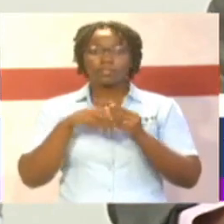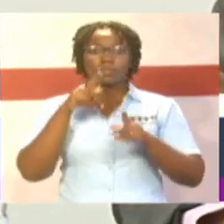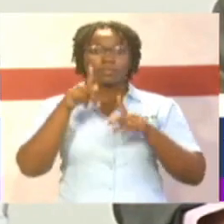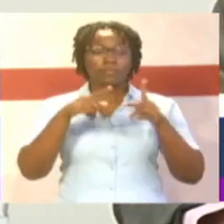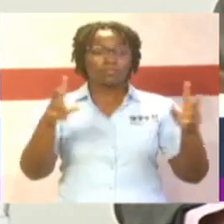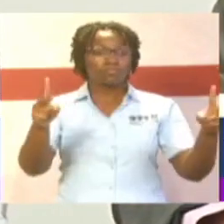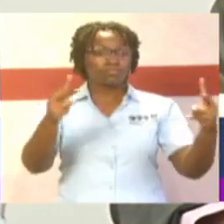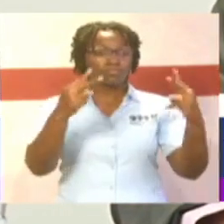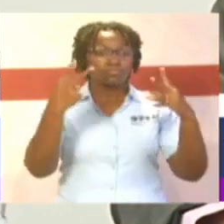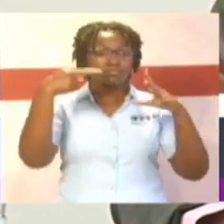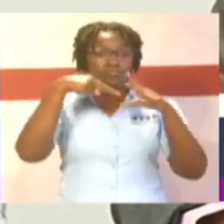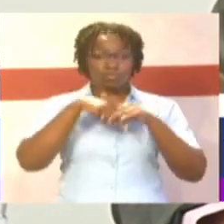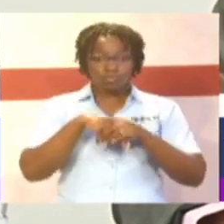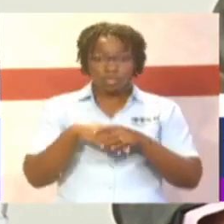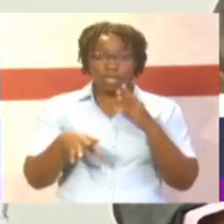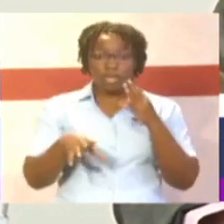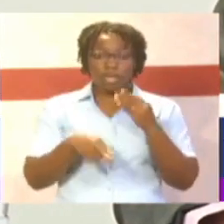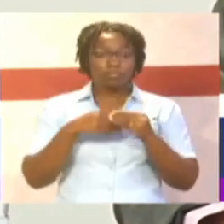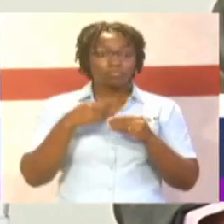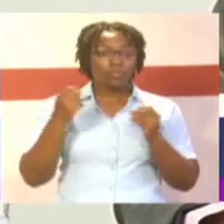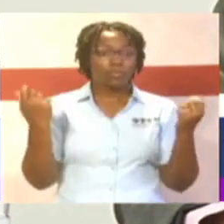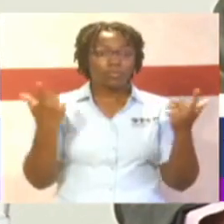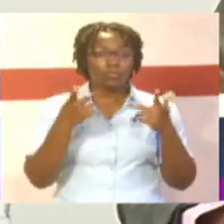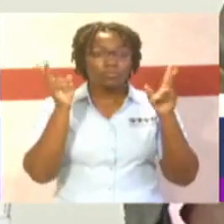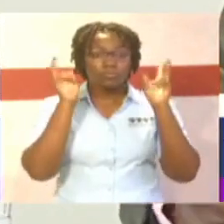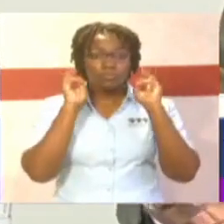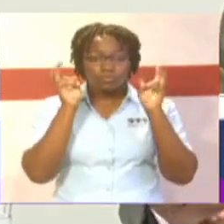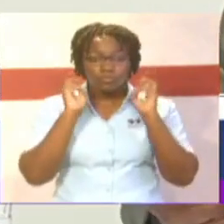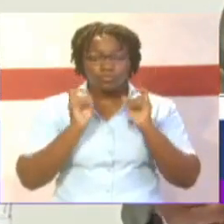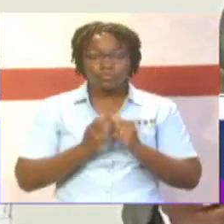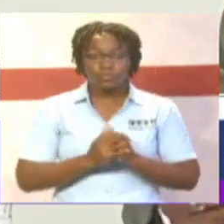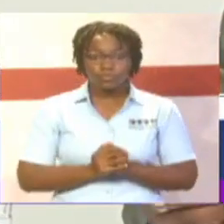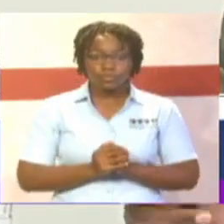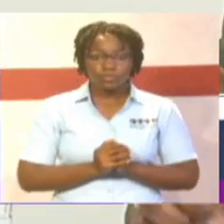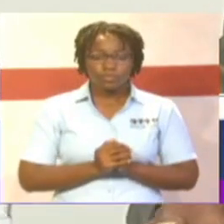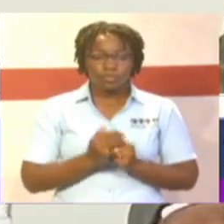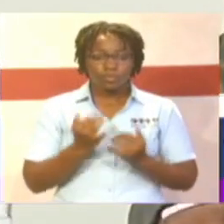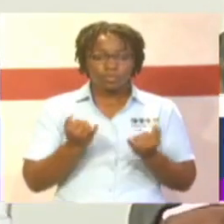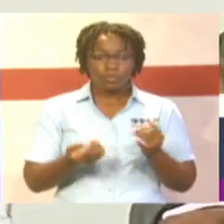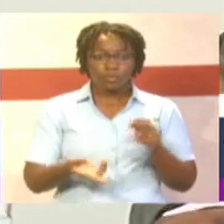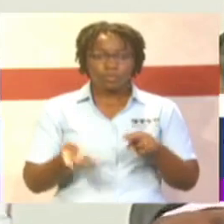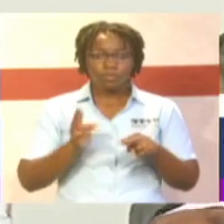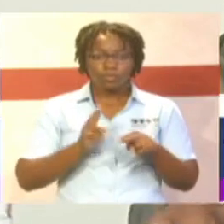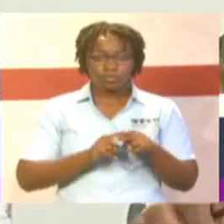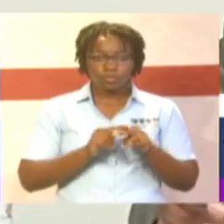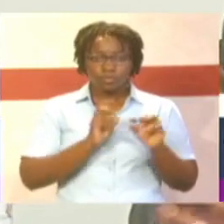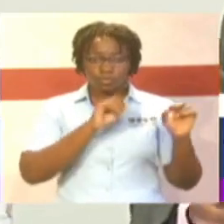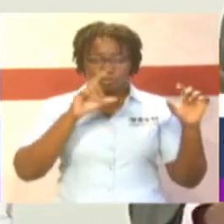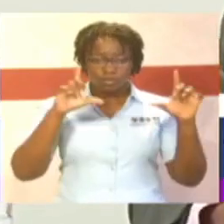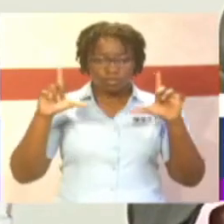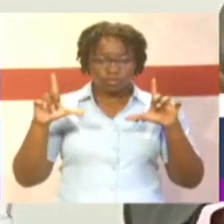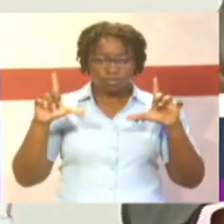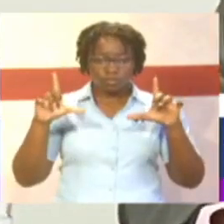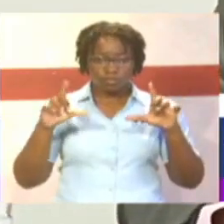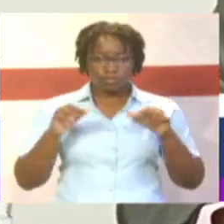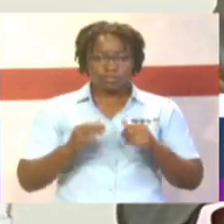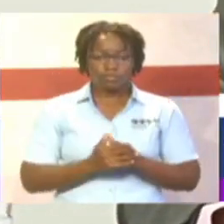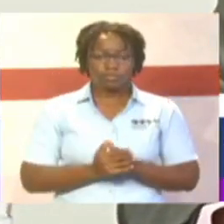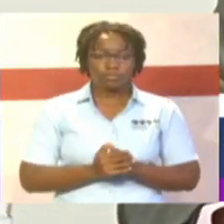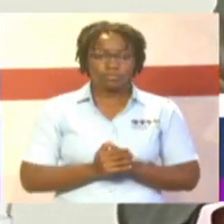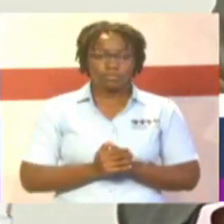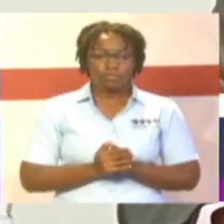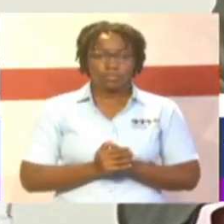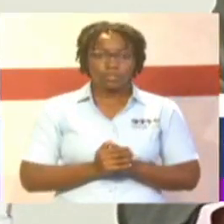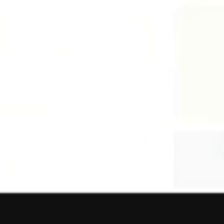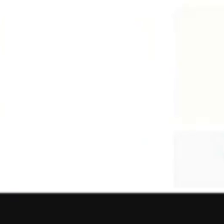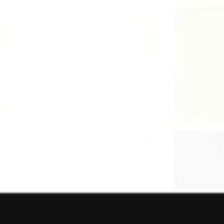media, members of the viewing and listening public. If we can go straight to the update slide, we'll present the data as at October